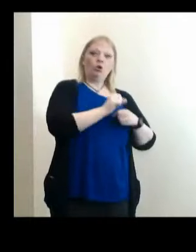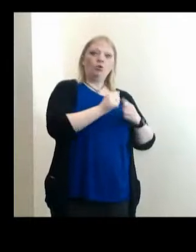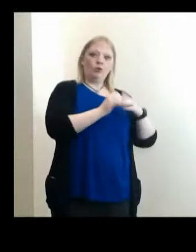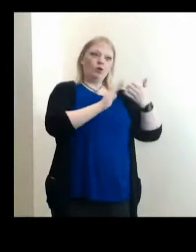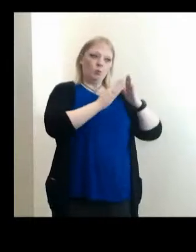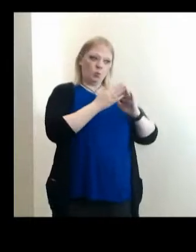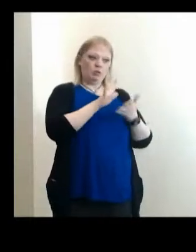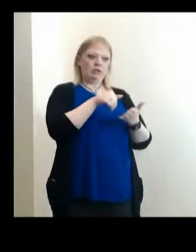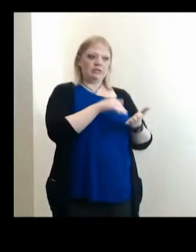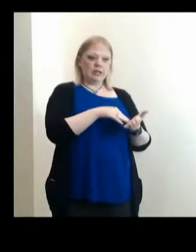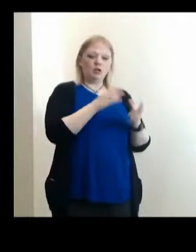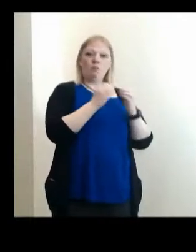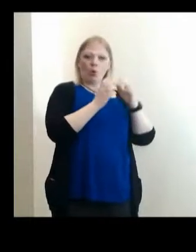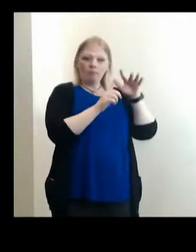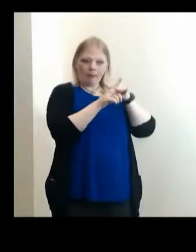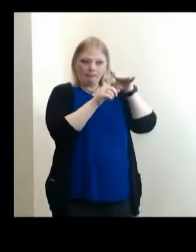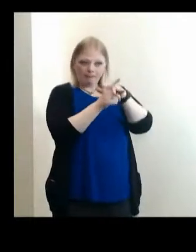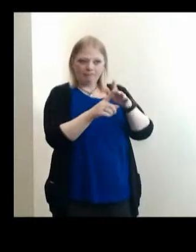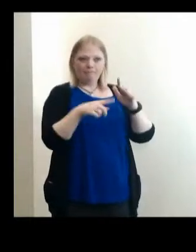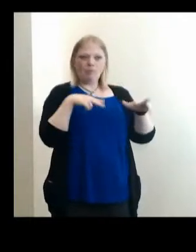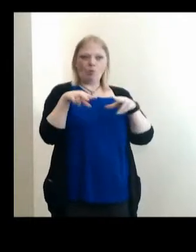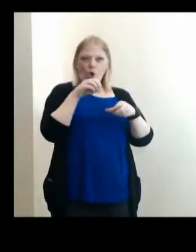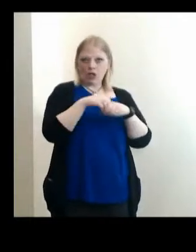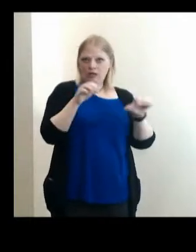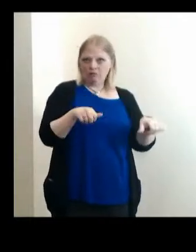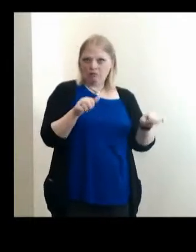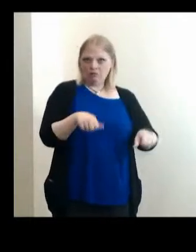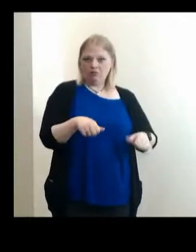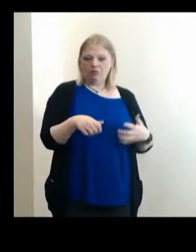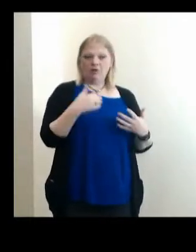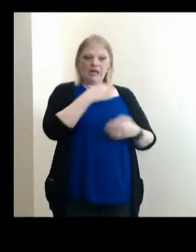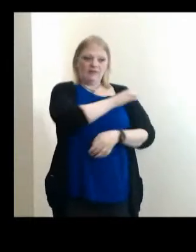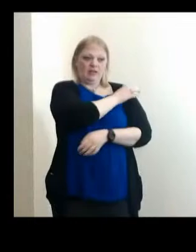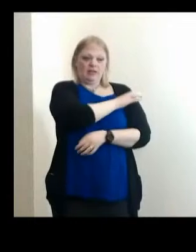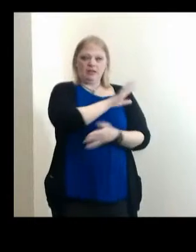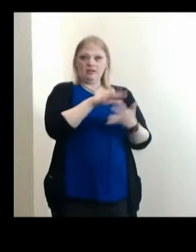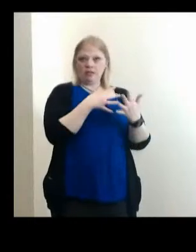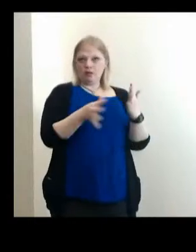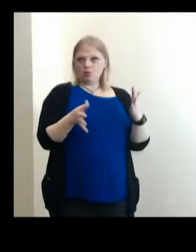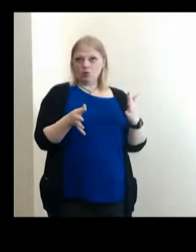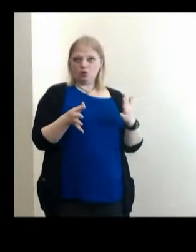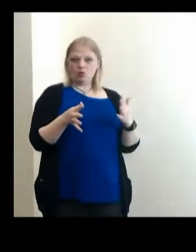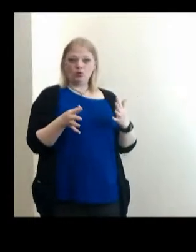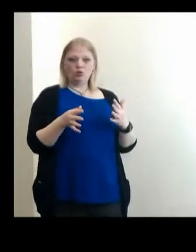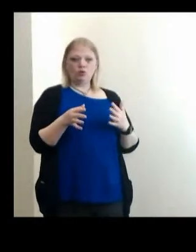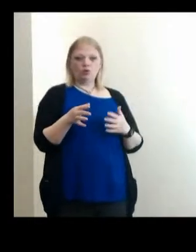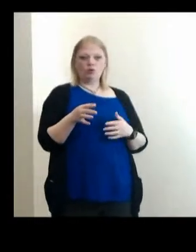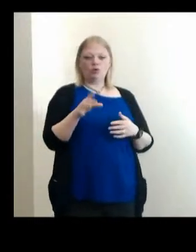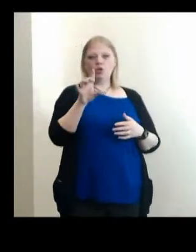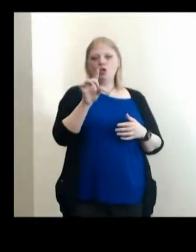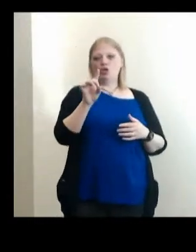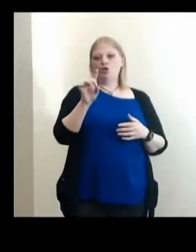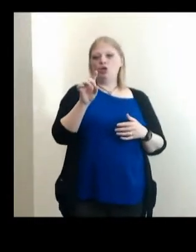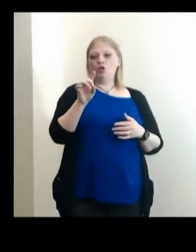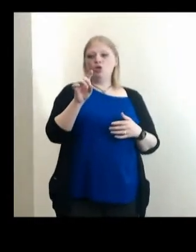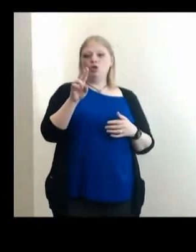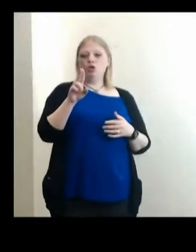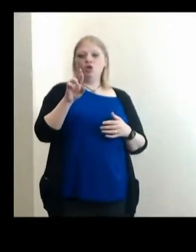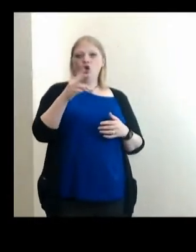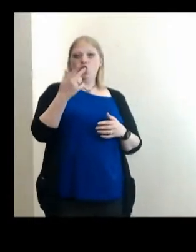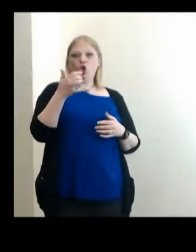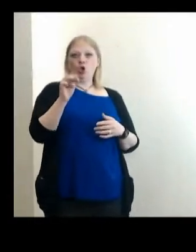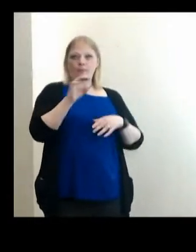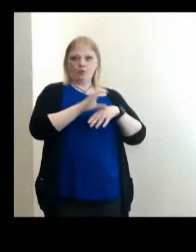more pop-up clinics, announcing them and walk-in capability. We have a clinic scheduled at the Durham Church and pop-up clinic